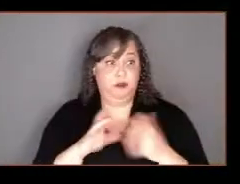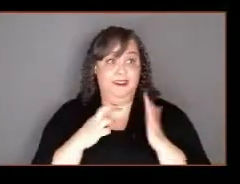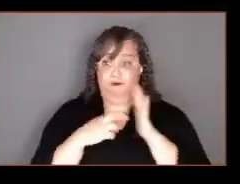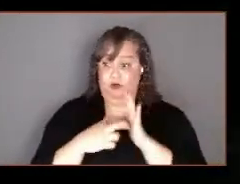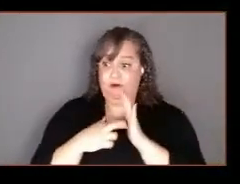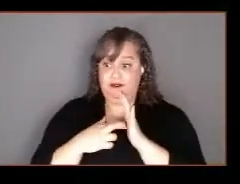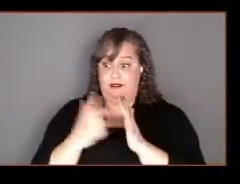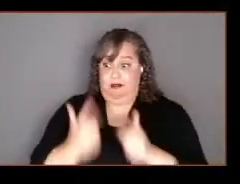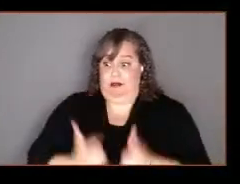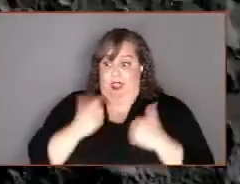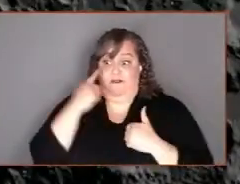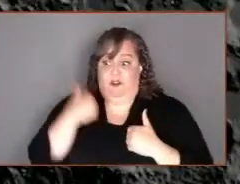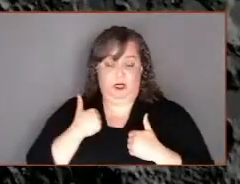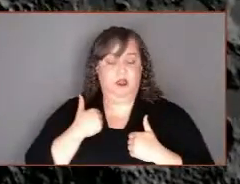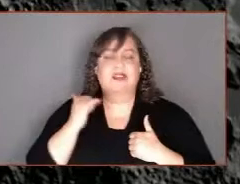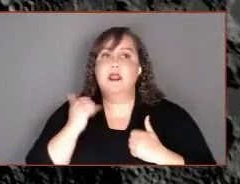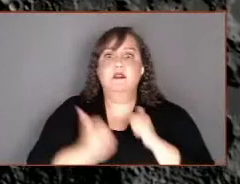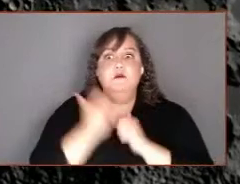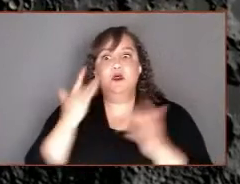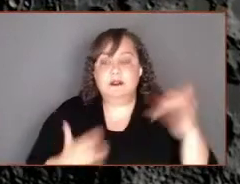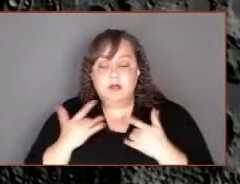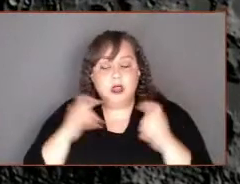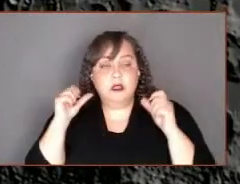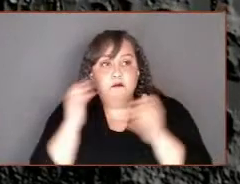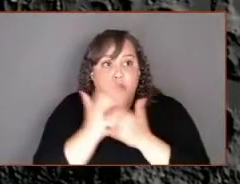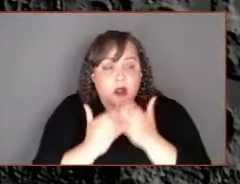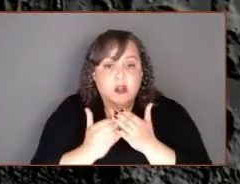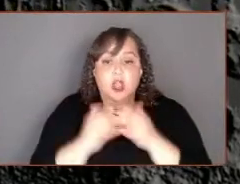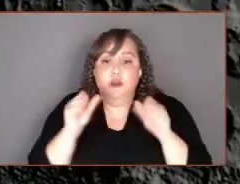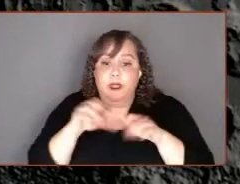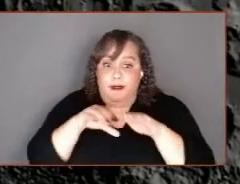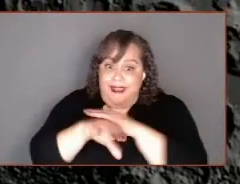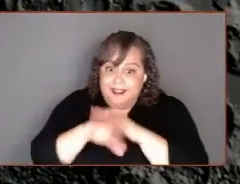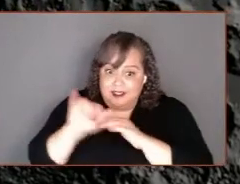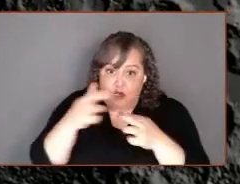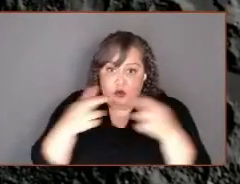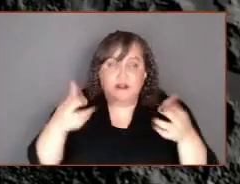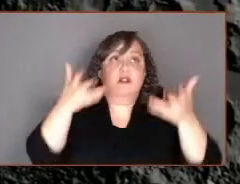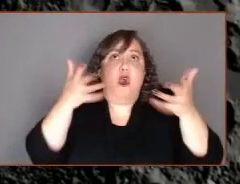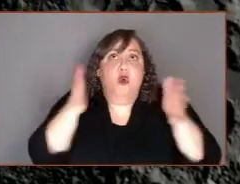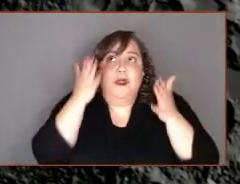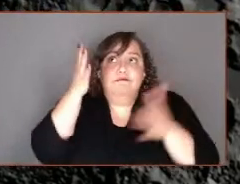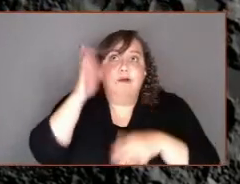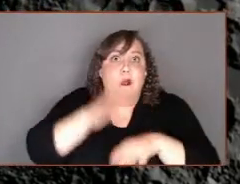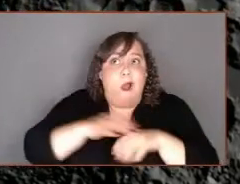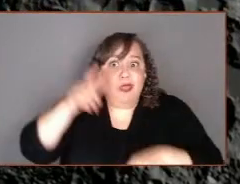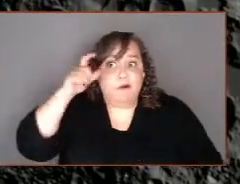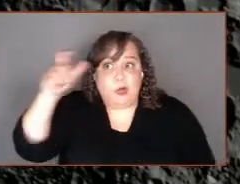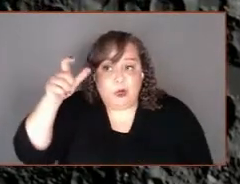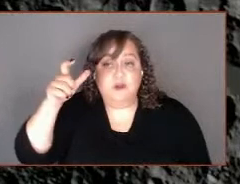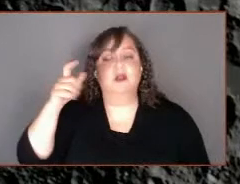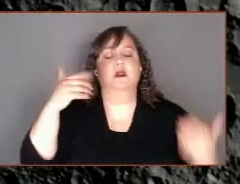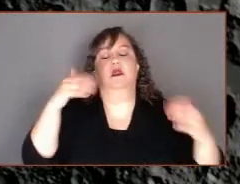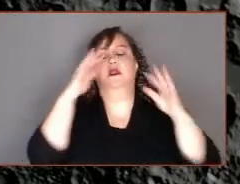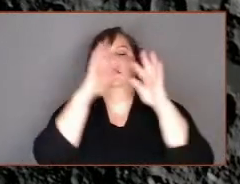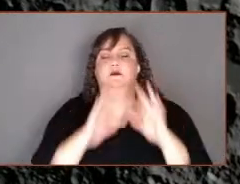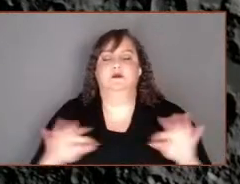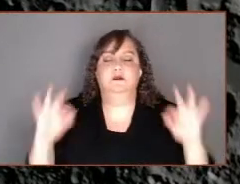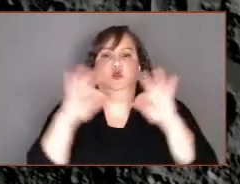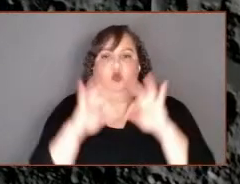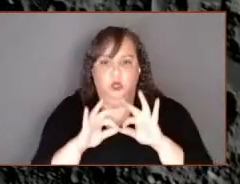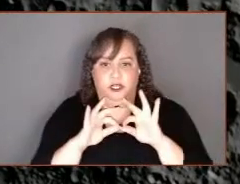part. The ability to get access to that resource that is already up there on the moon is a critical capability, a very, very neat